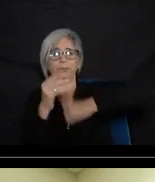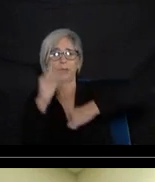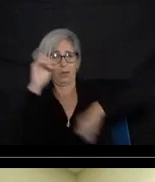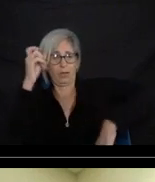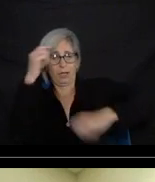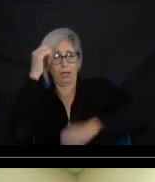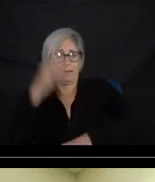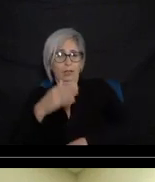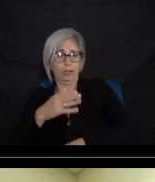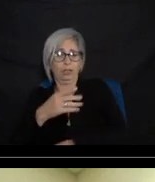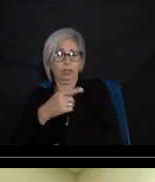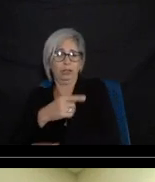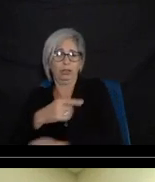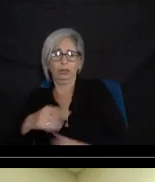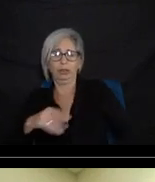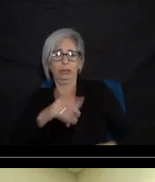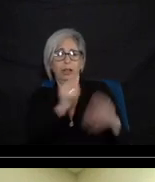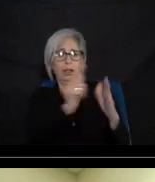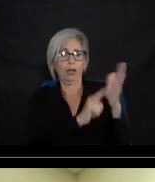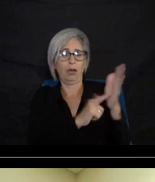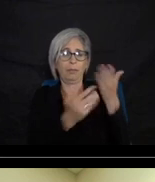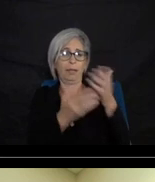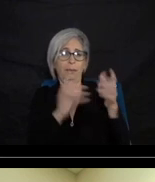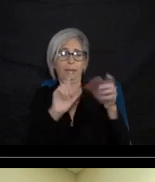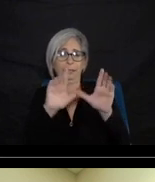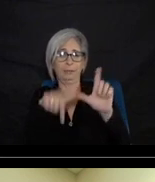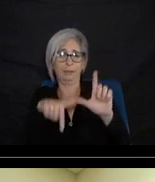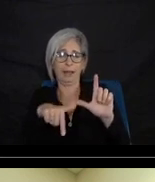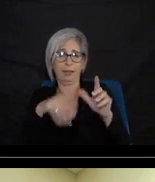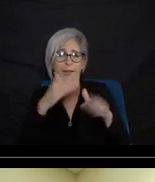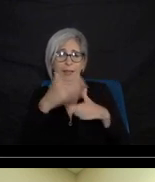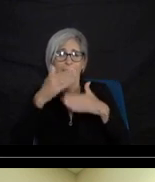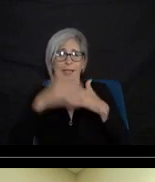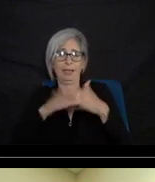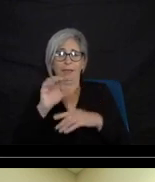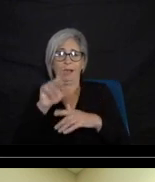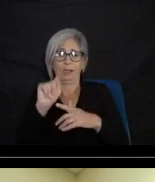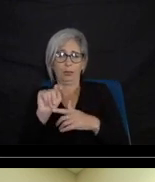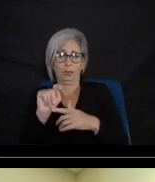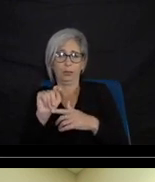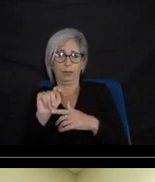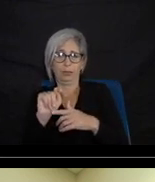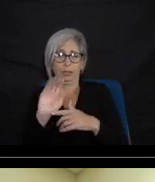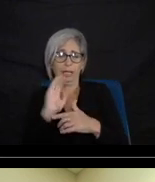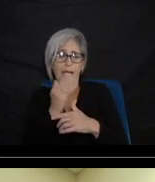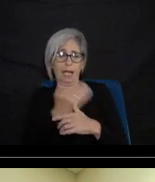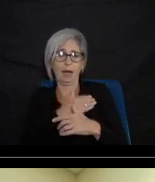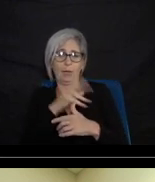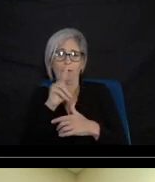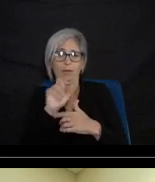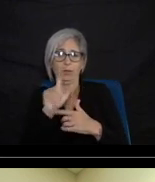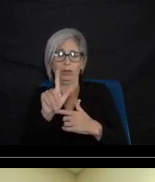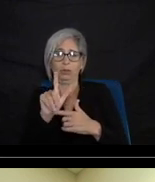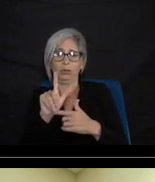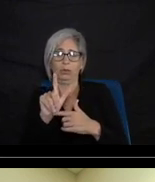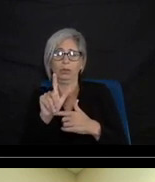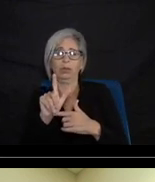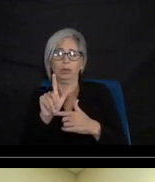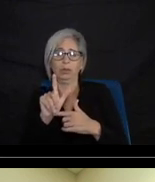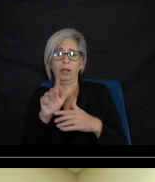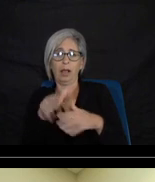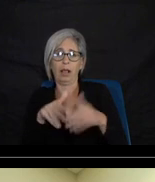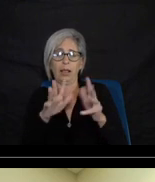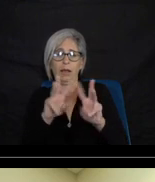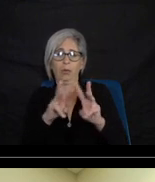governor's ordinance may expire at the end of October, would our virtual ordinance allow for this type